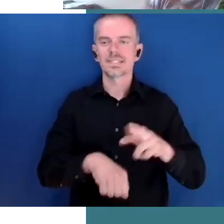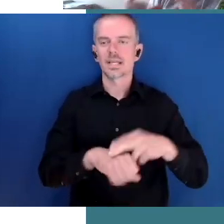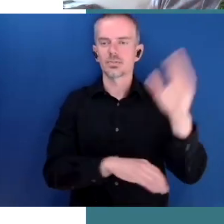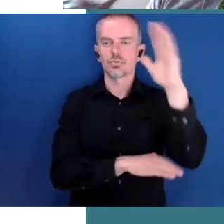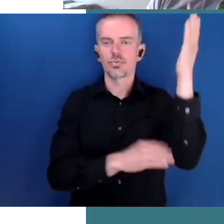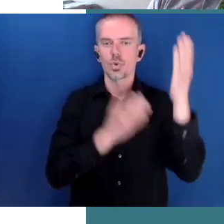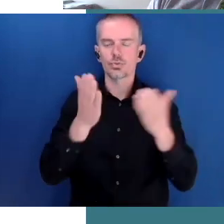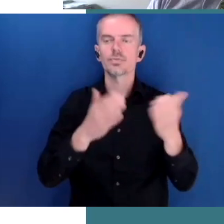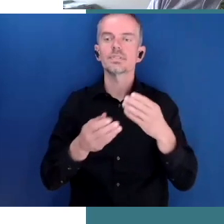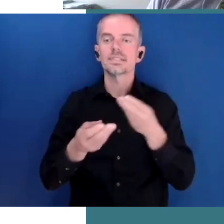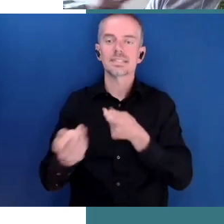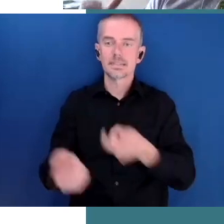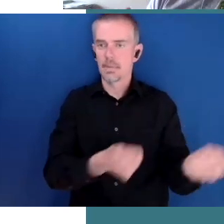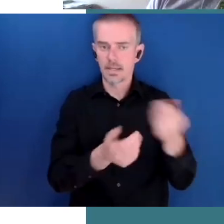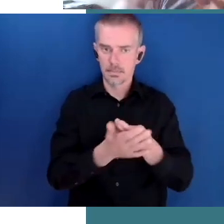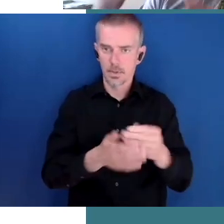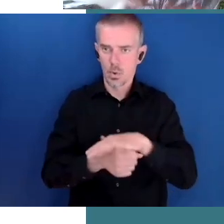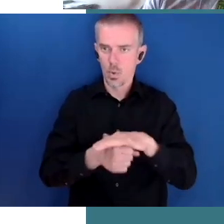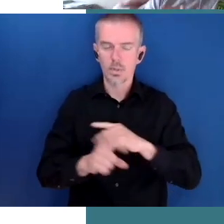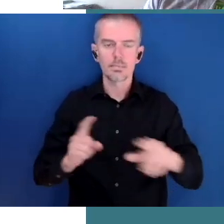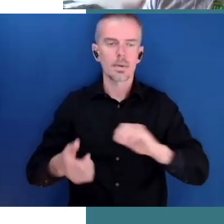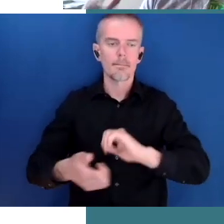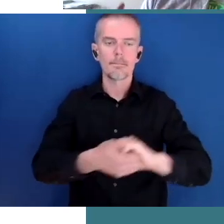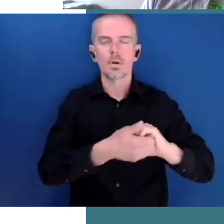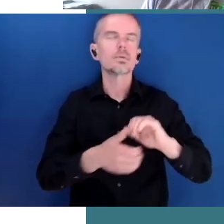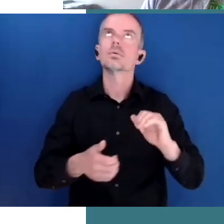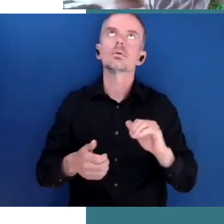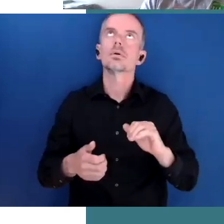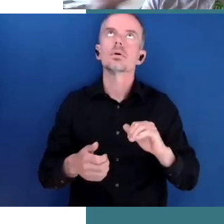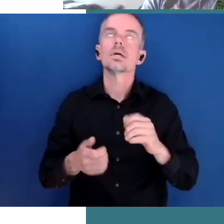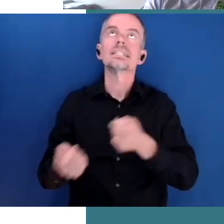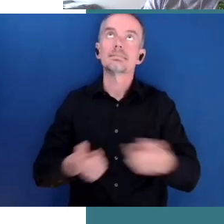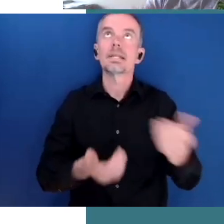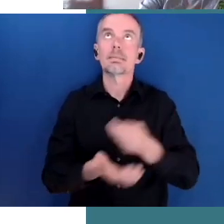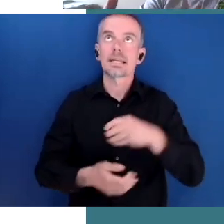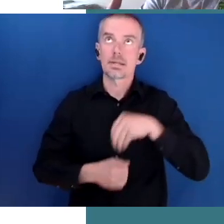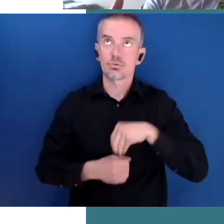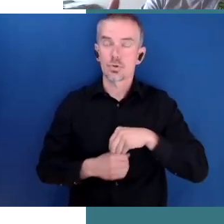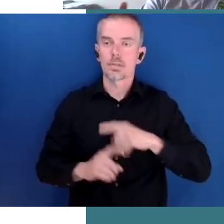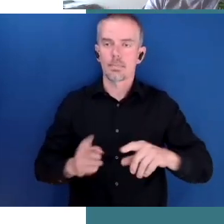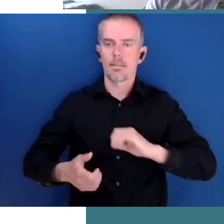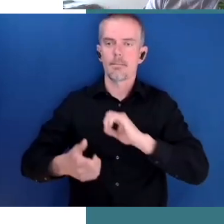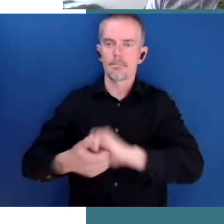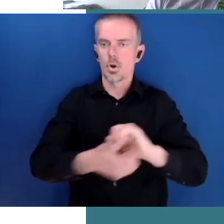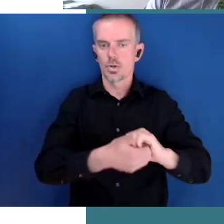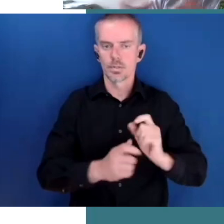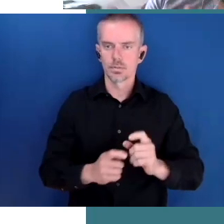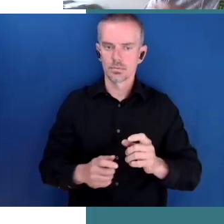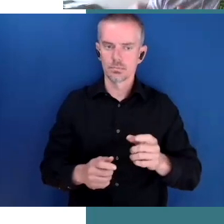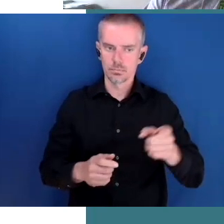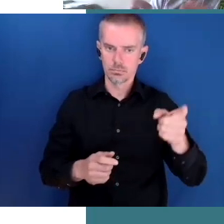money locally, but partnering, or often spending the money internally, but partnering with people to implement the